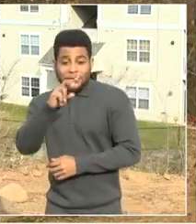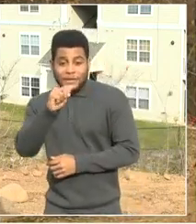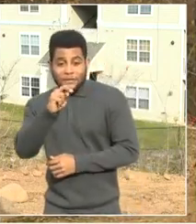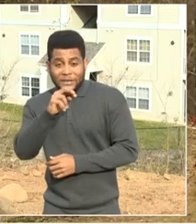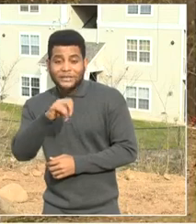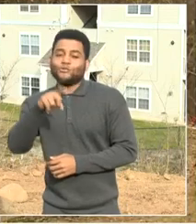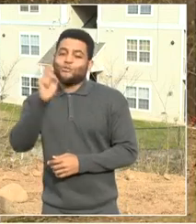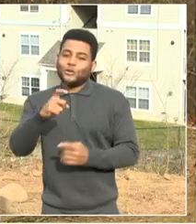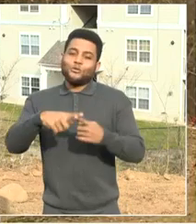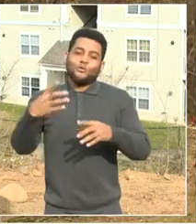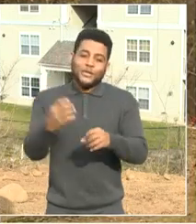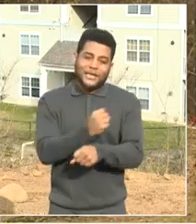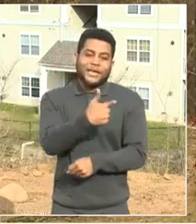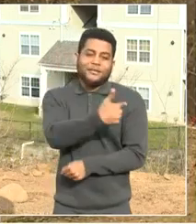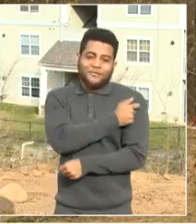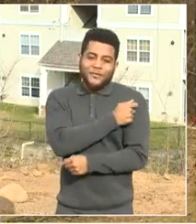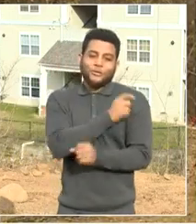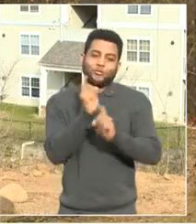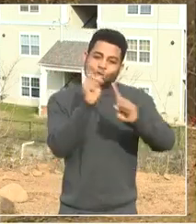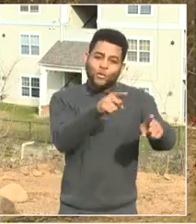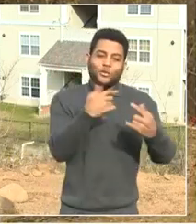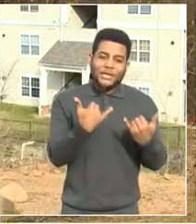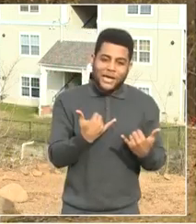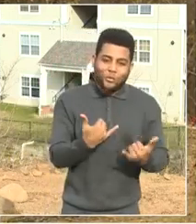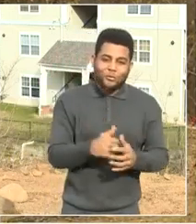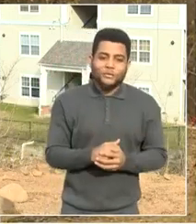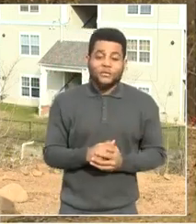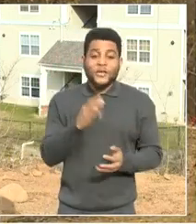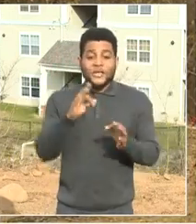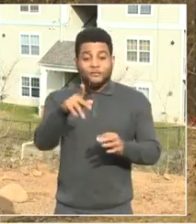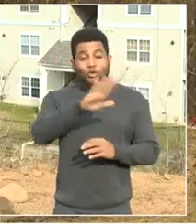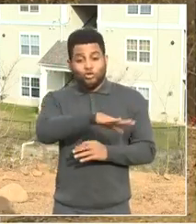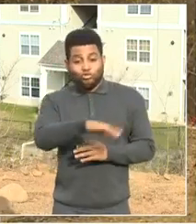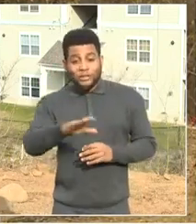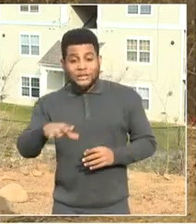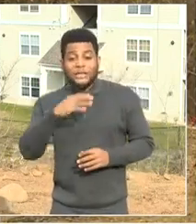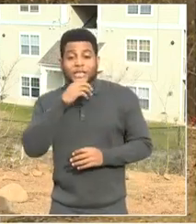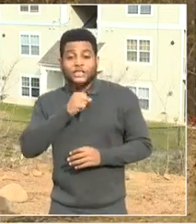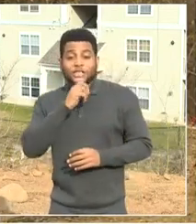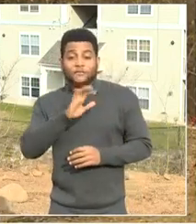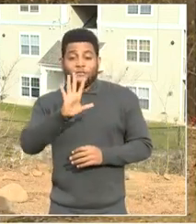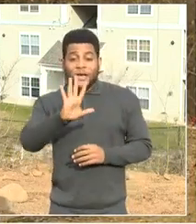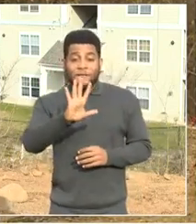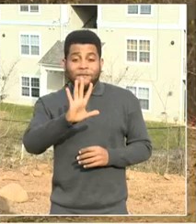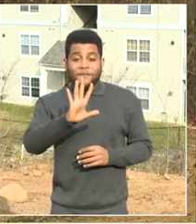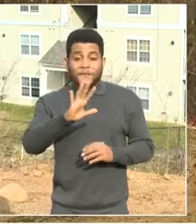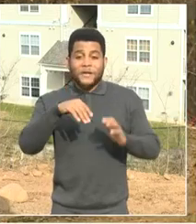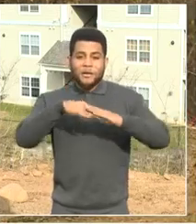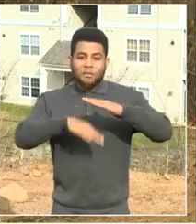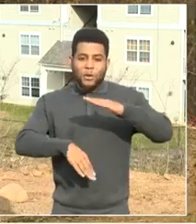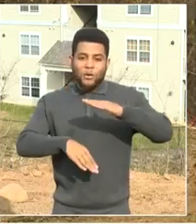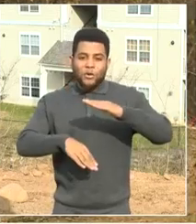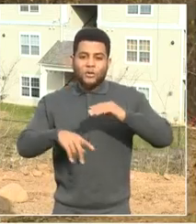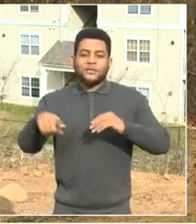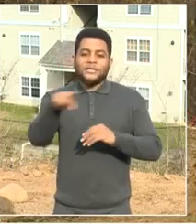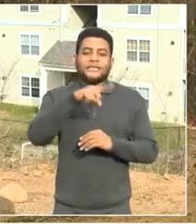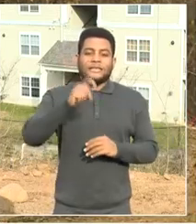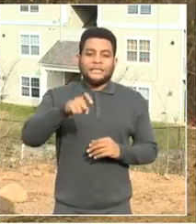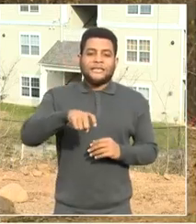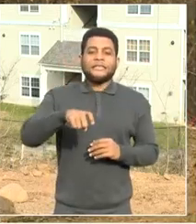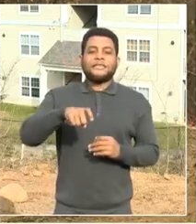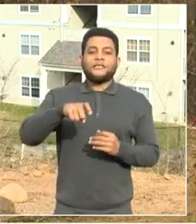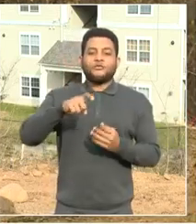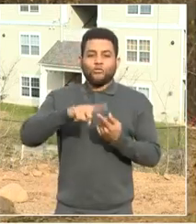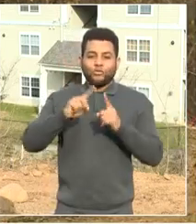5 years old have not been vaccinated, they need to get vaccinated. If you feel sick, you need